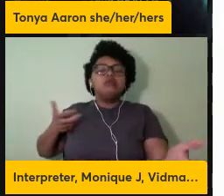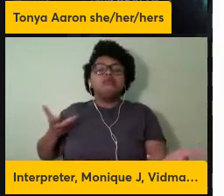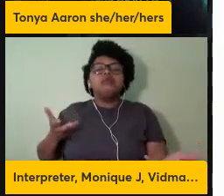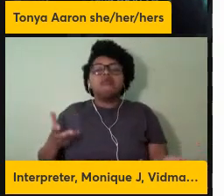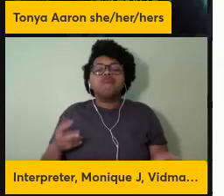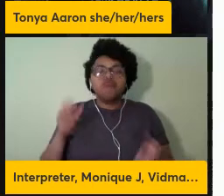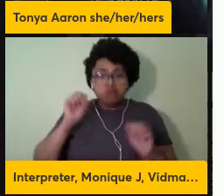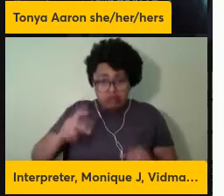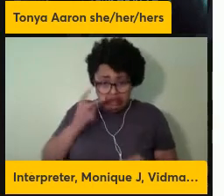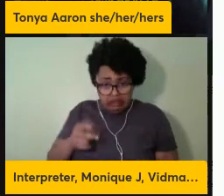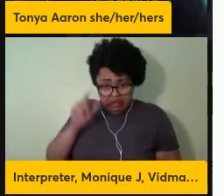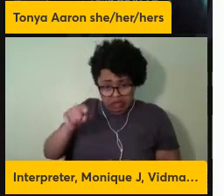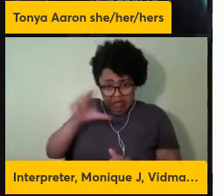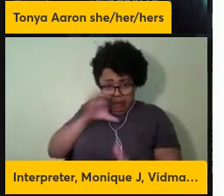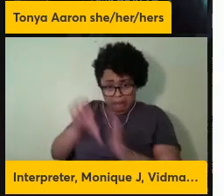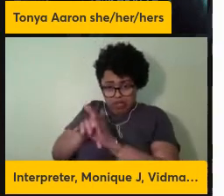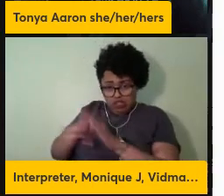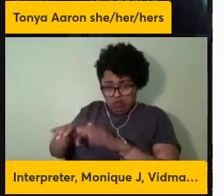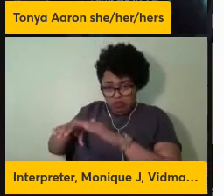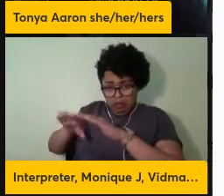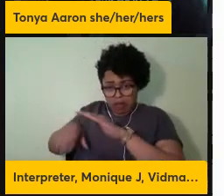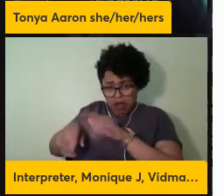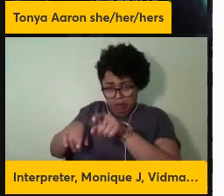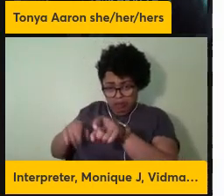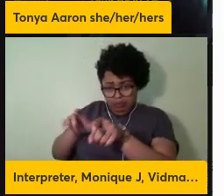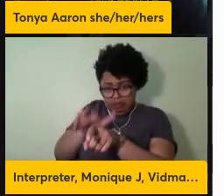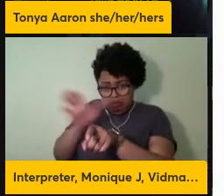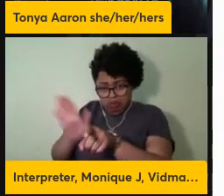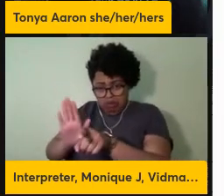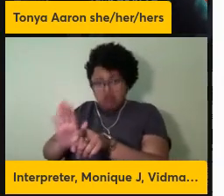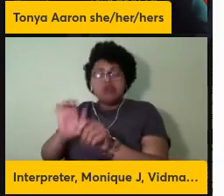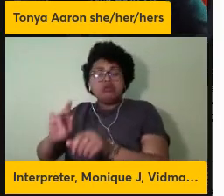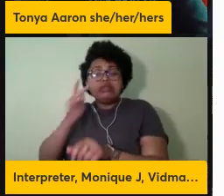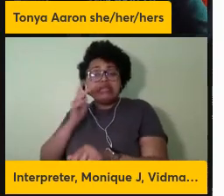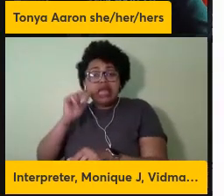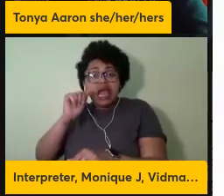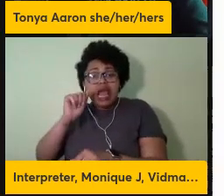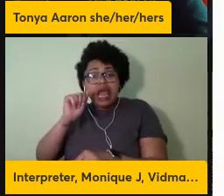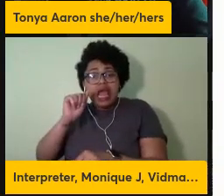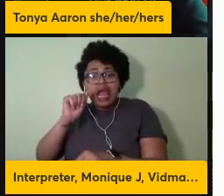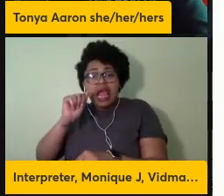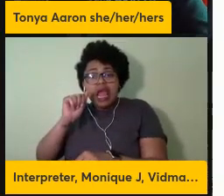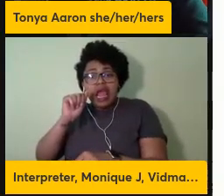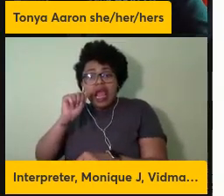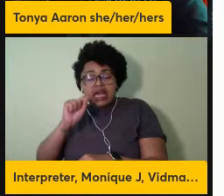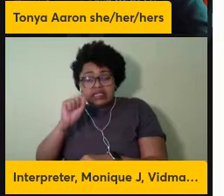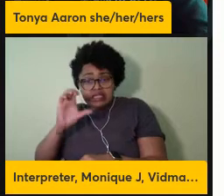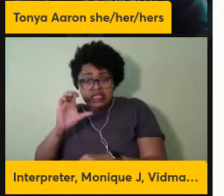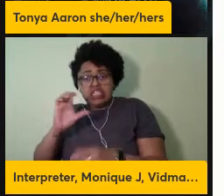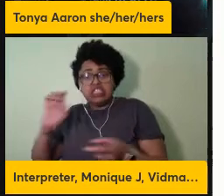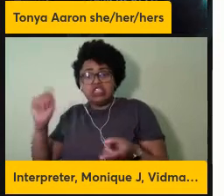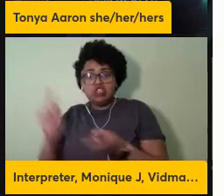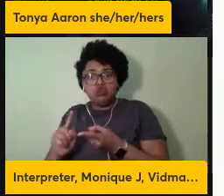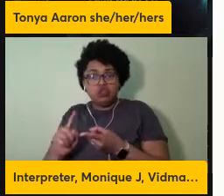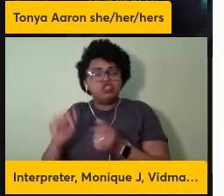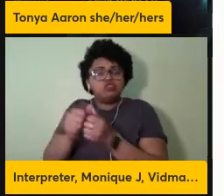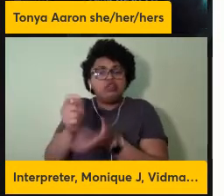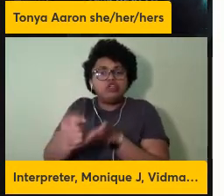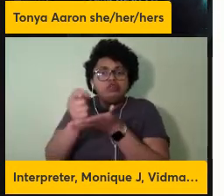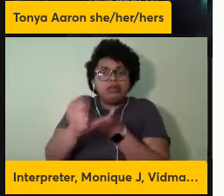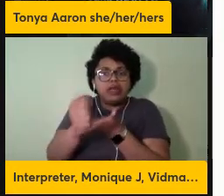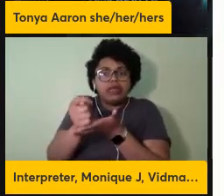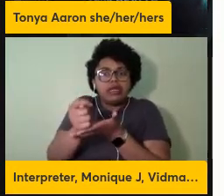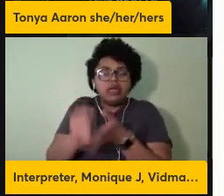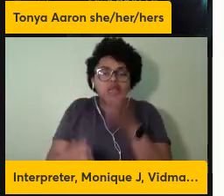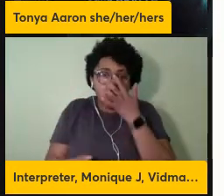that the distance between ASCs and the vessels decreases with TNF-alpha treatment. And finally, we wanted